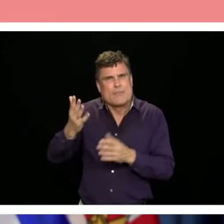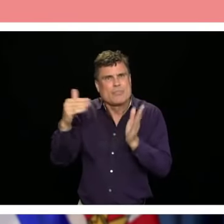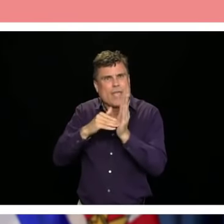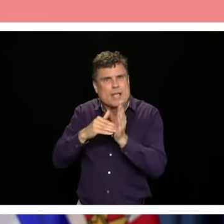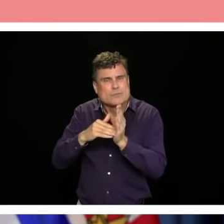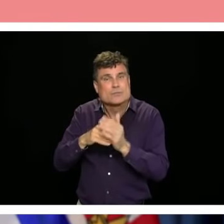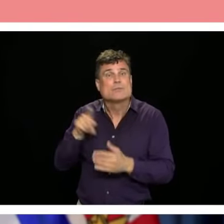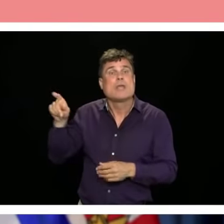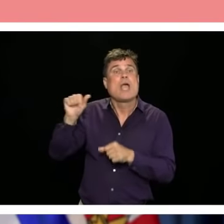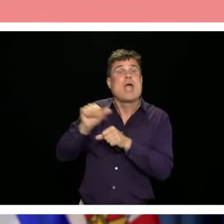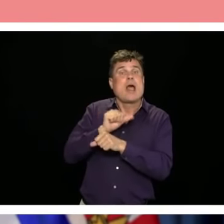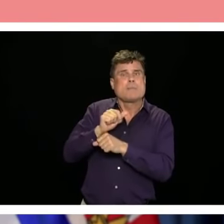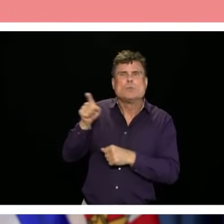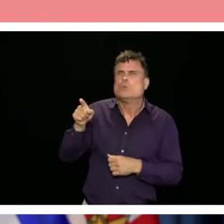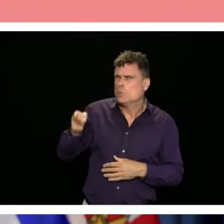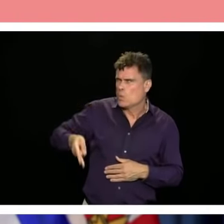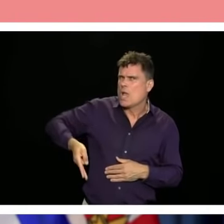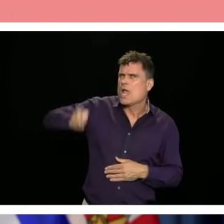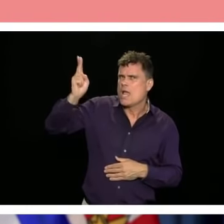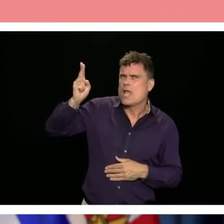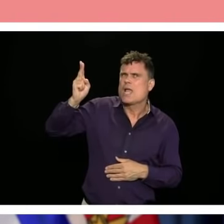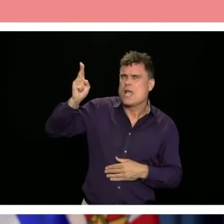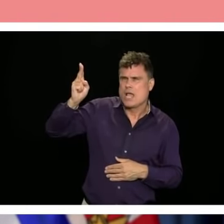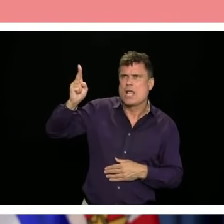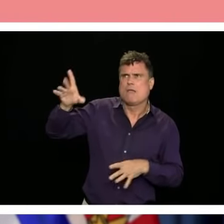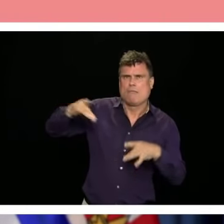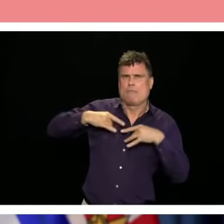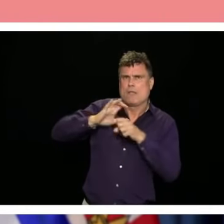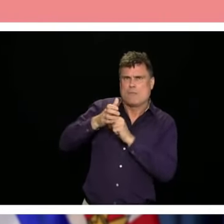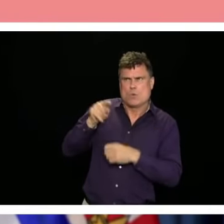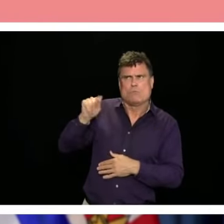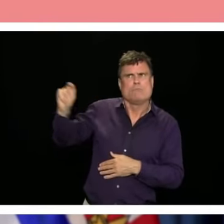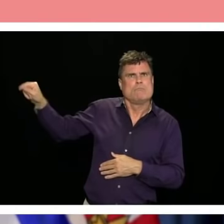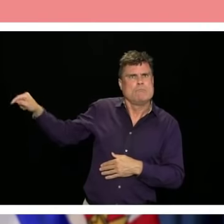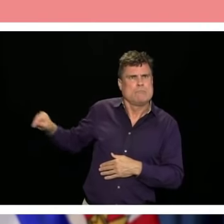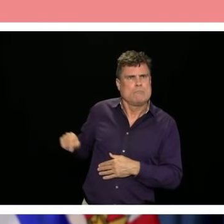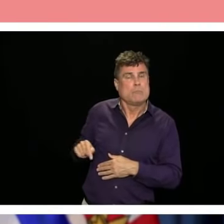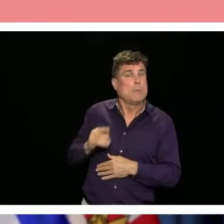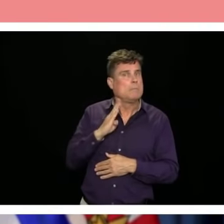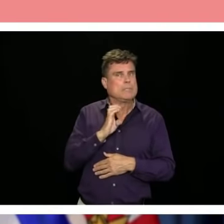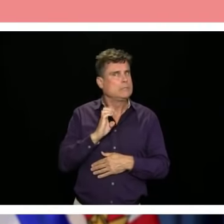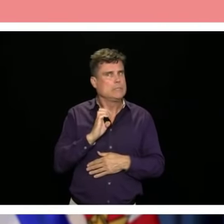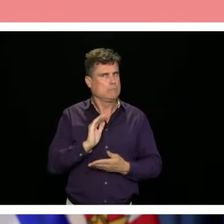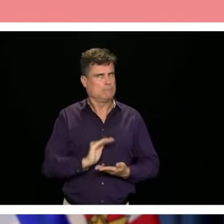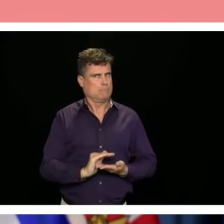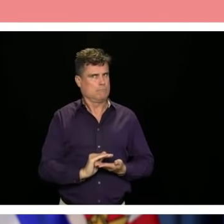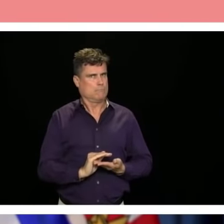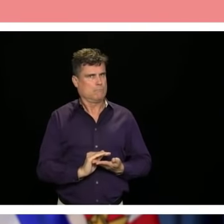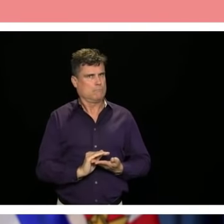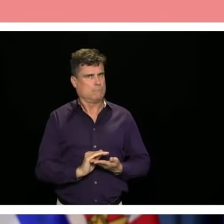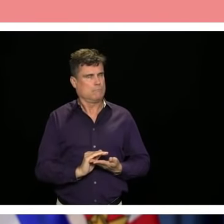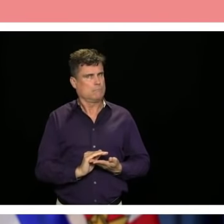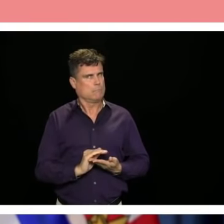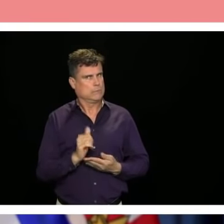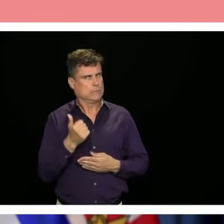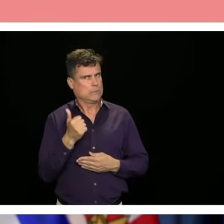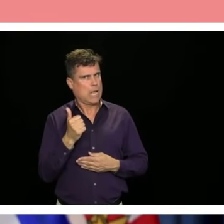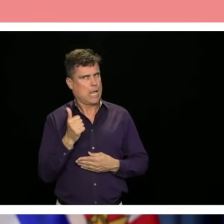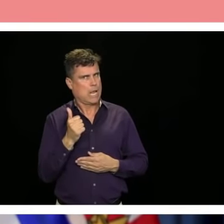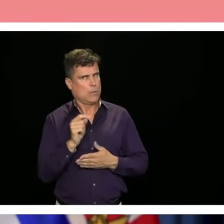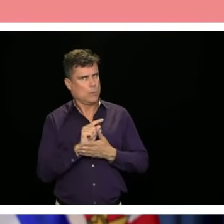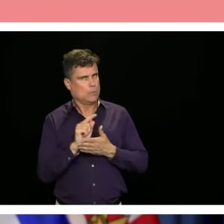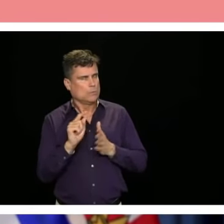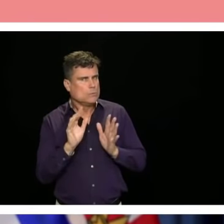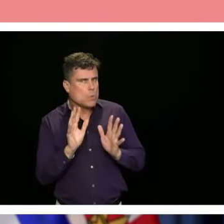week, at the end of May and the beginning of June, there were thousands of cases in Washington State. In the thousands